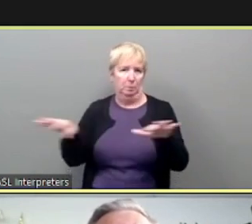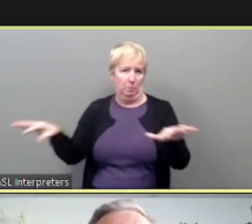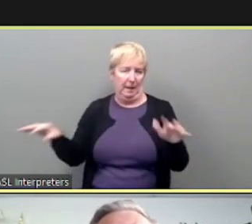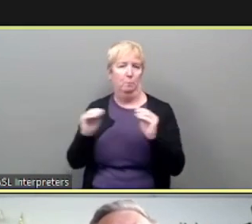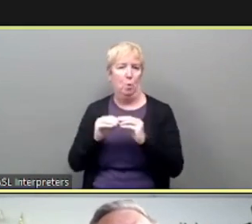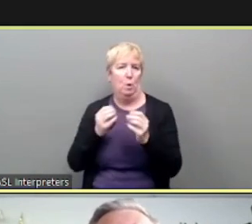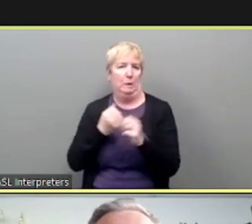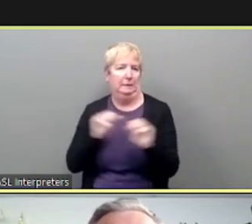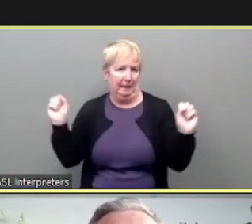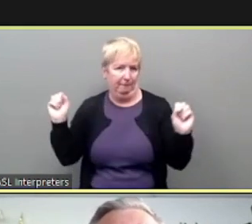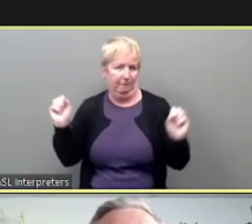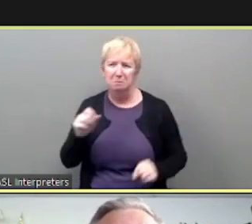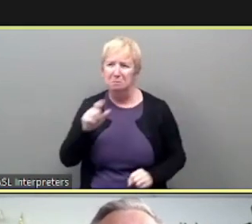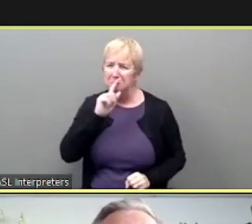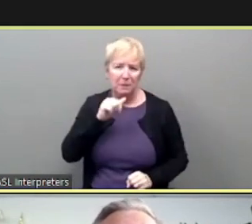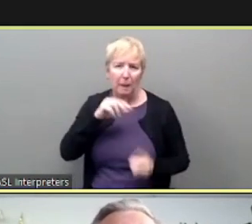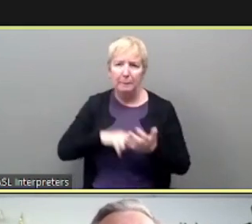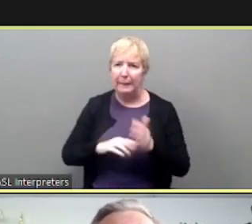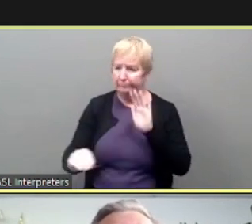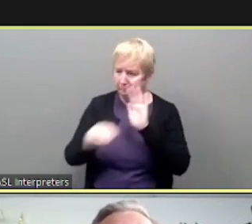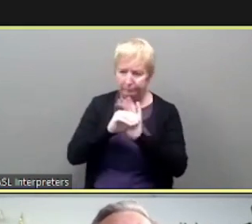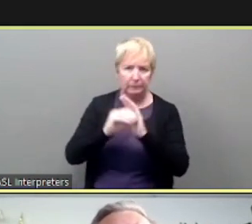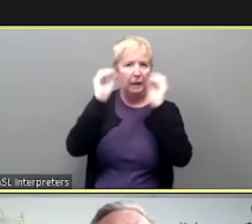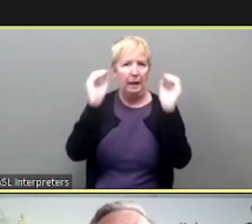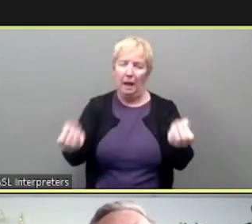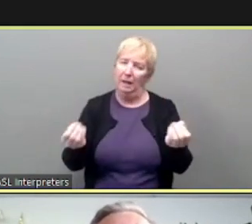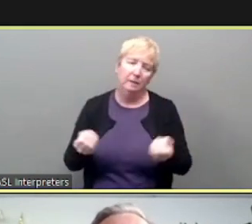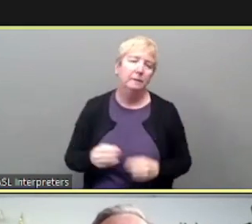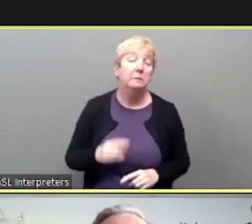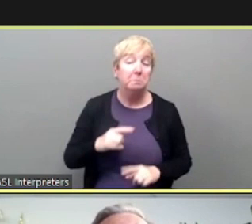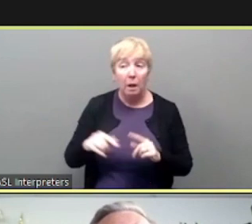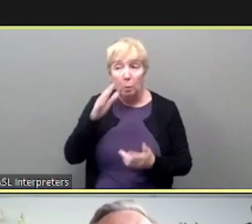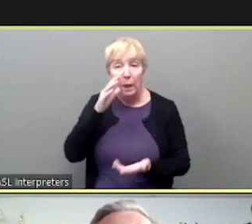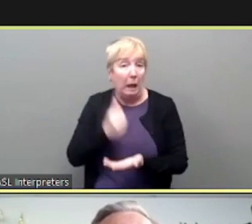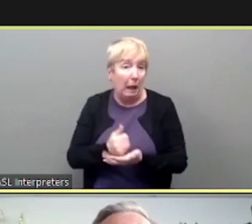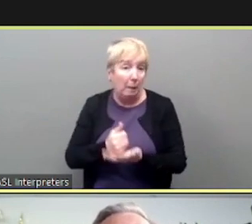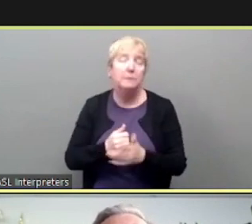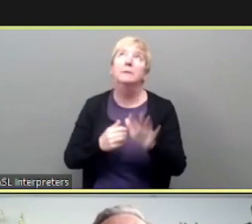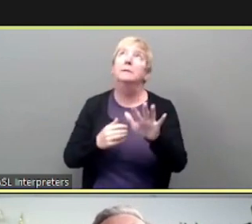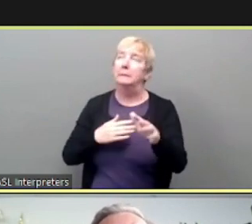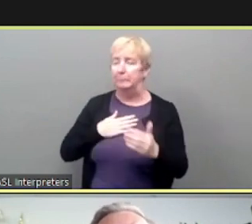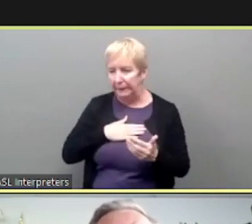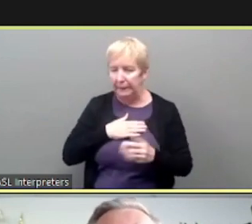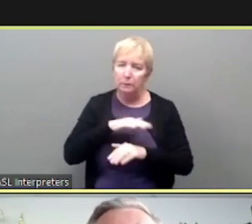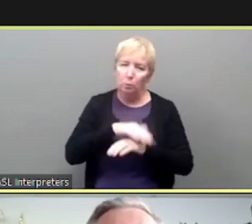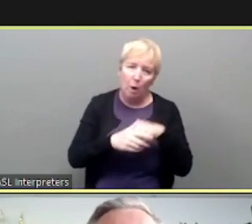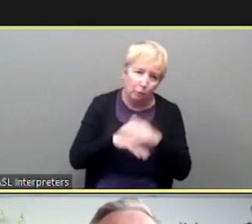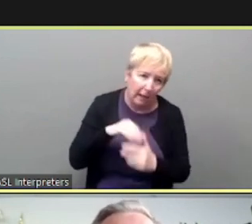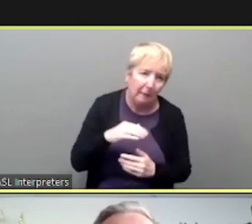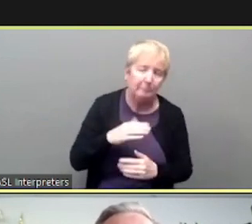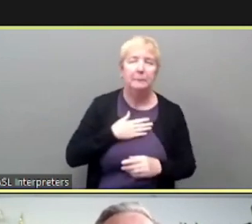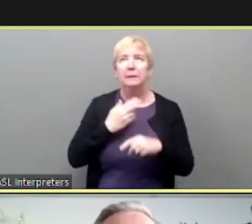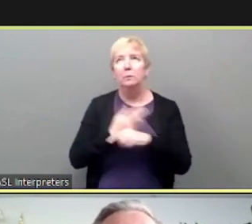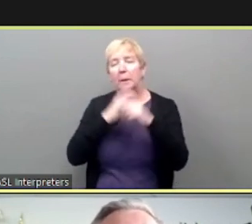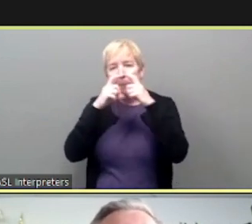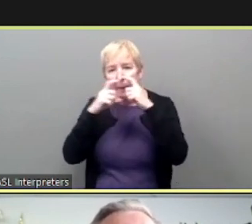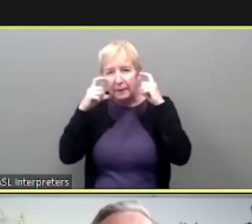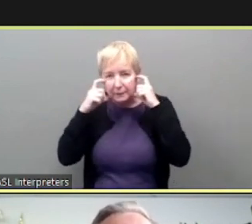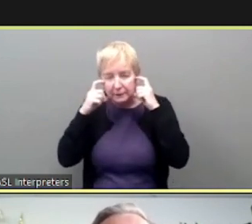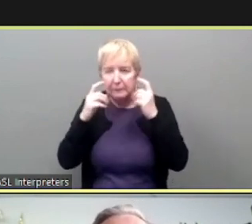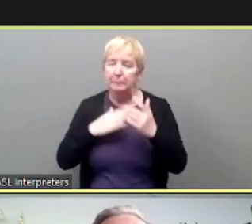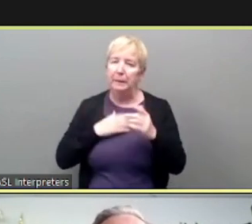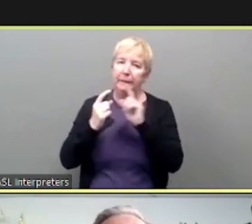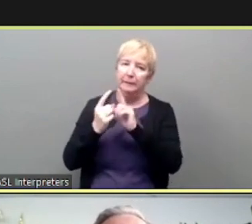reduces the spread of COVID, and we still recommend it. Wash your hands, wear those masks, keep your